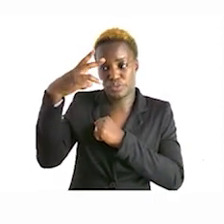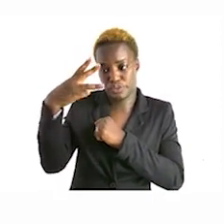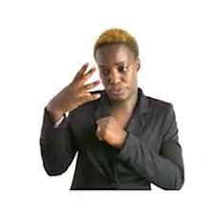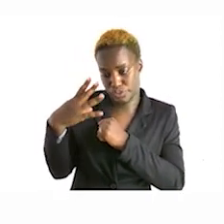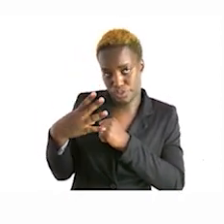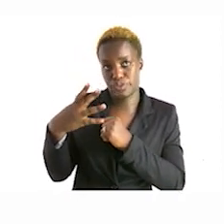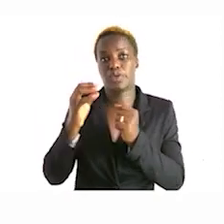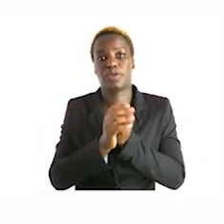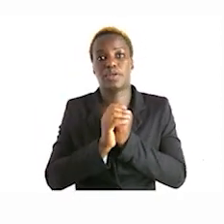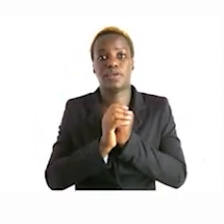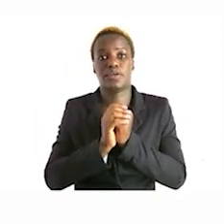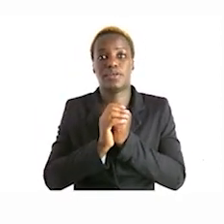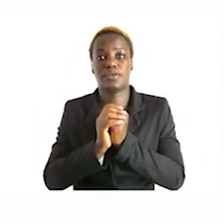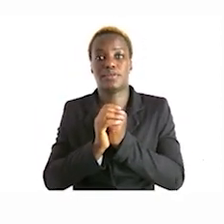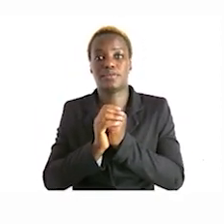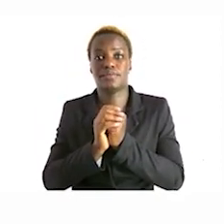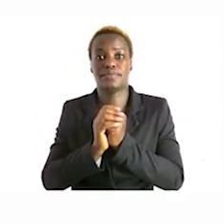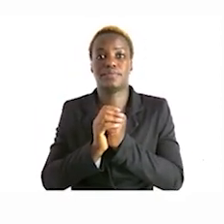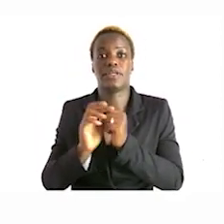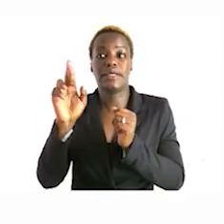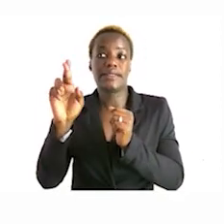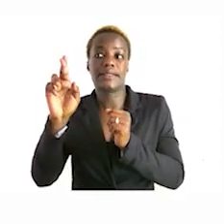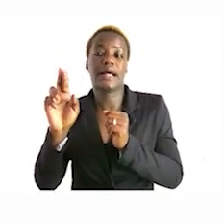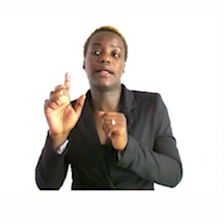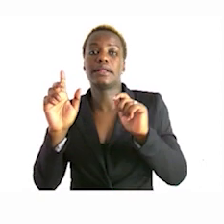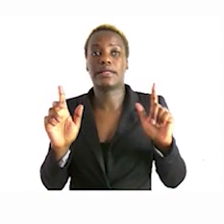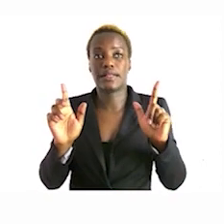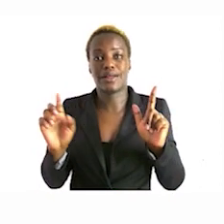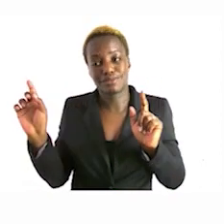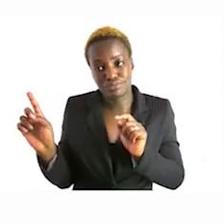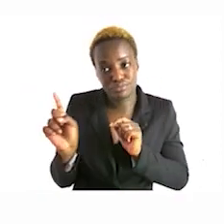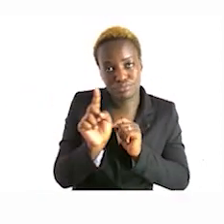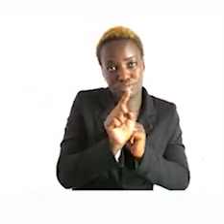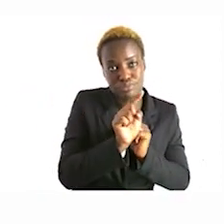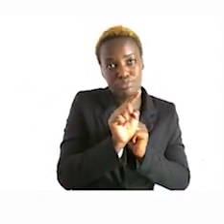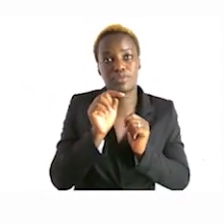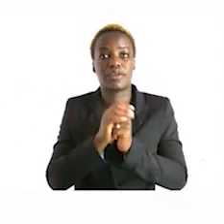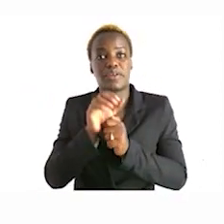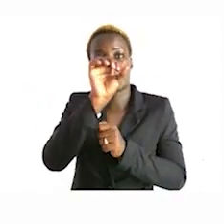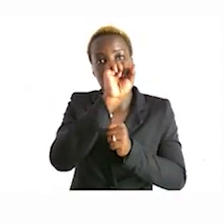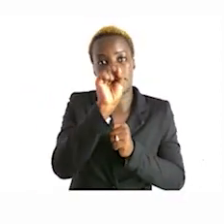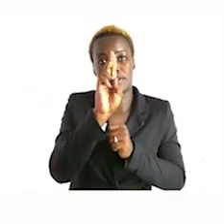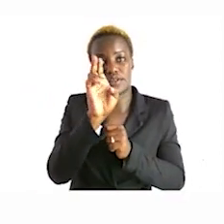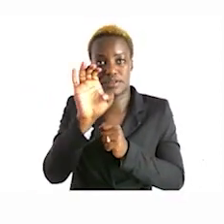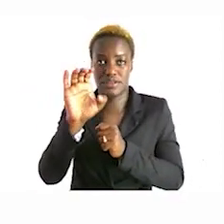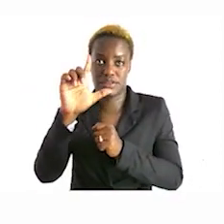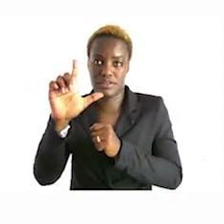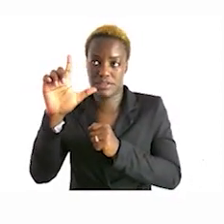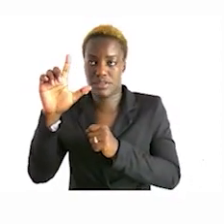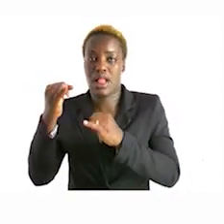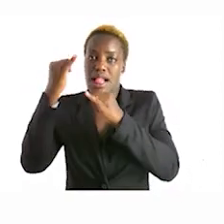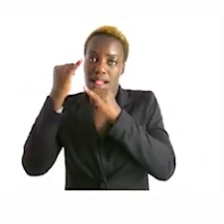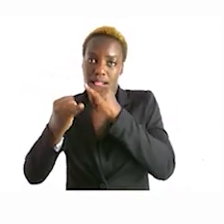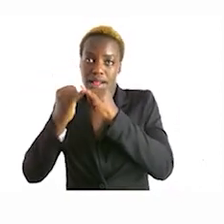vertically. The first letter is the I, but you don't include the I because it only says shall, so the word ends with a